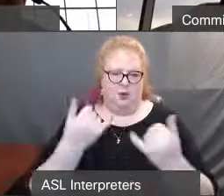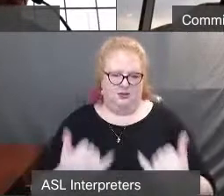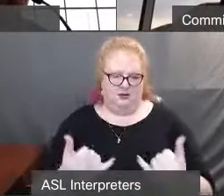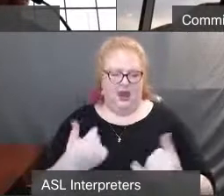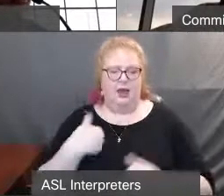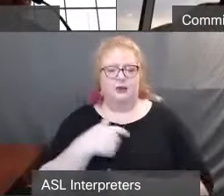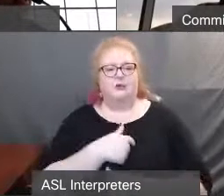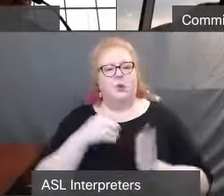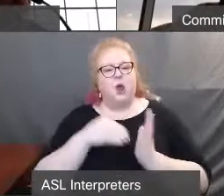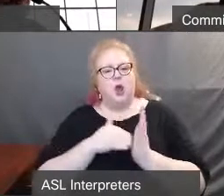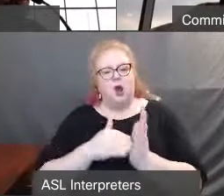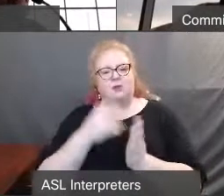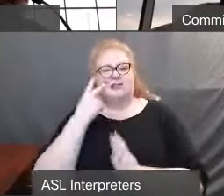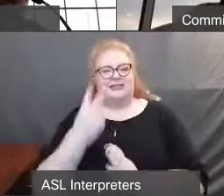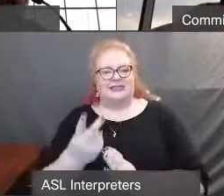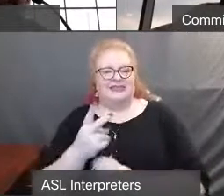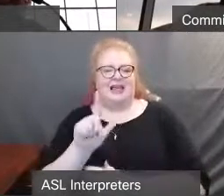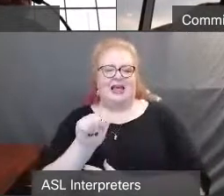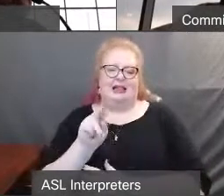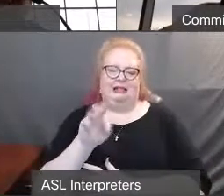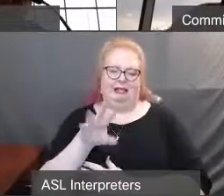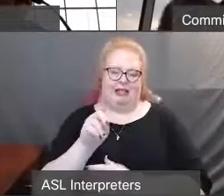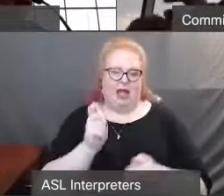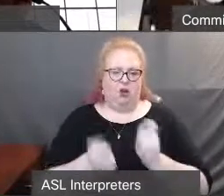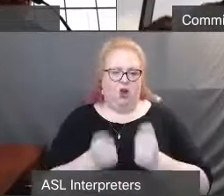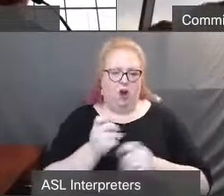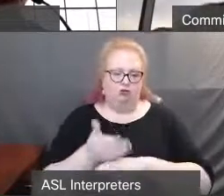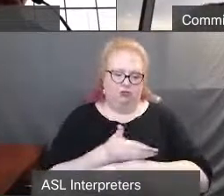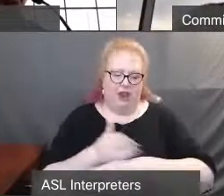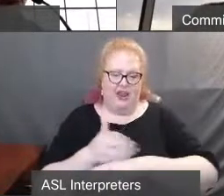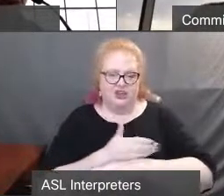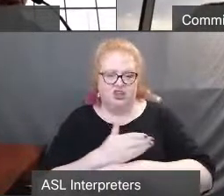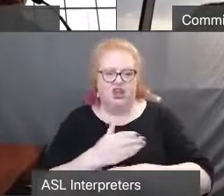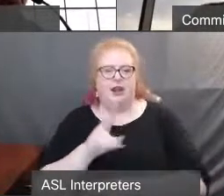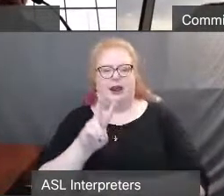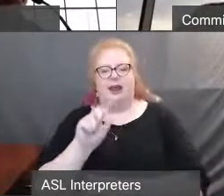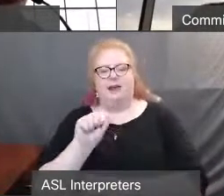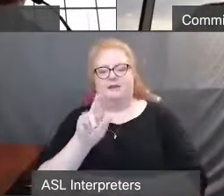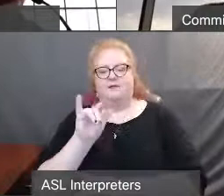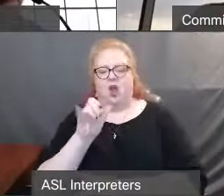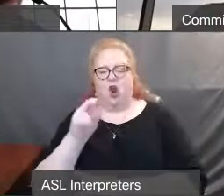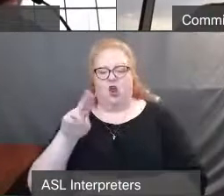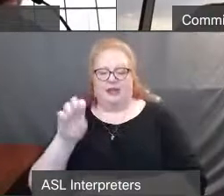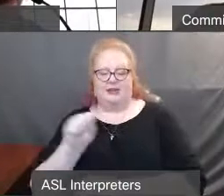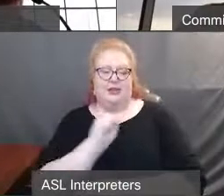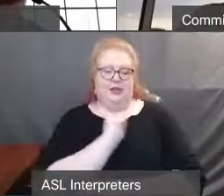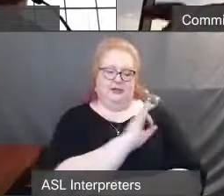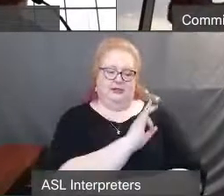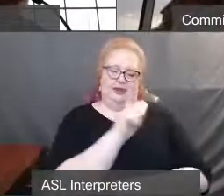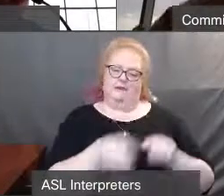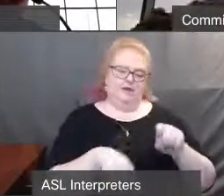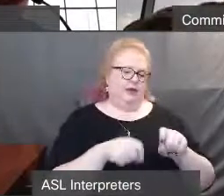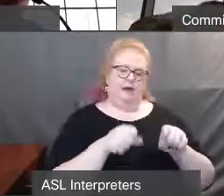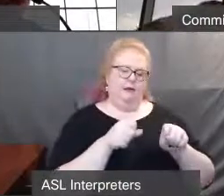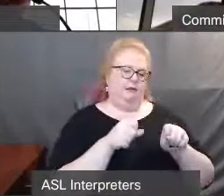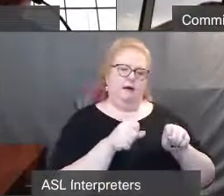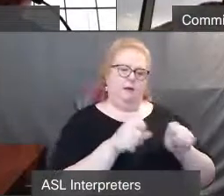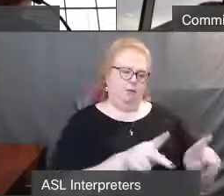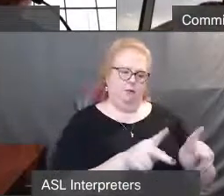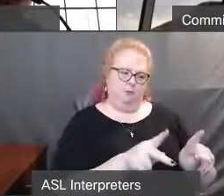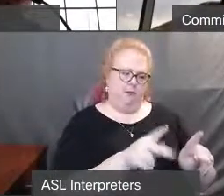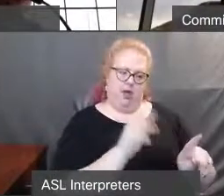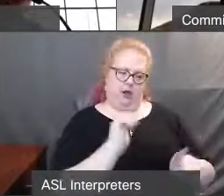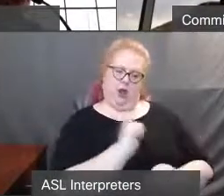alteration variances. They're variances that staff cannot grant on their own, but it is something that's discretionary to this